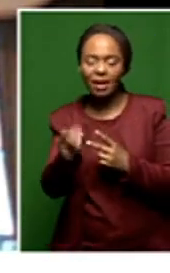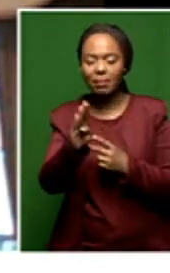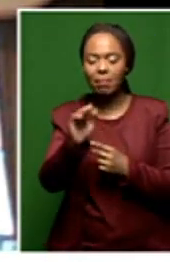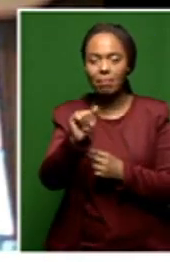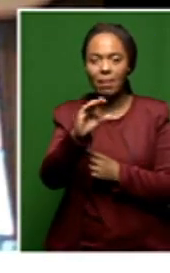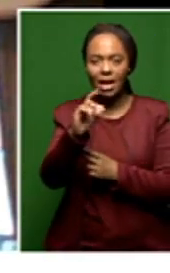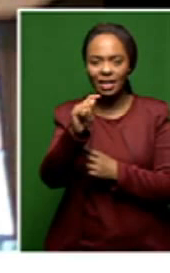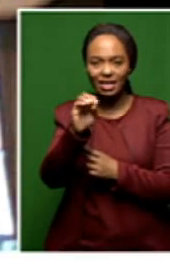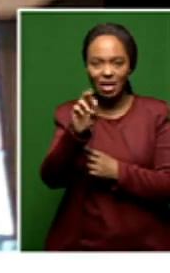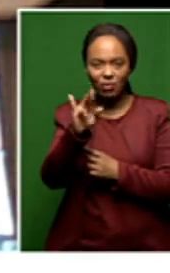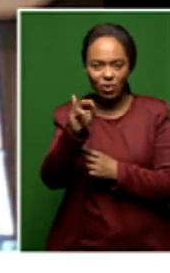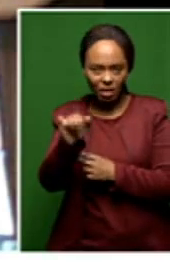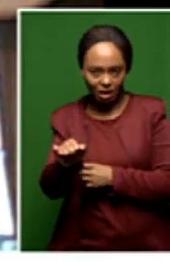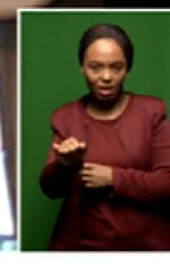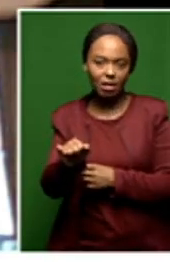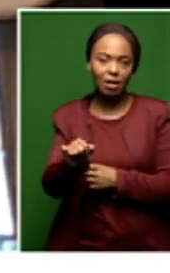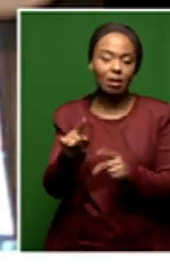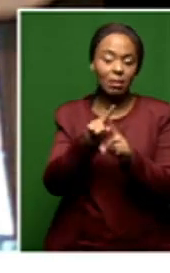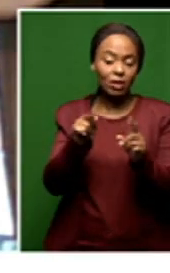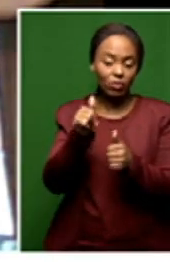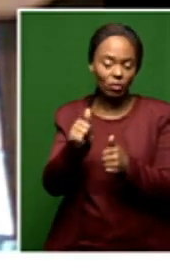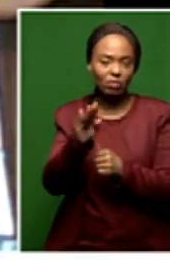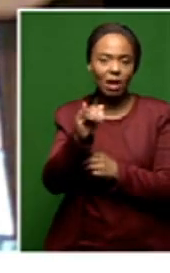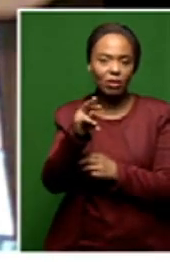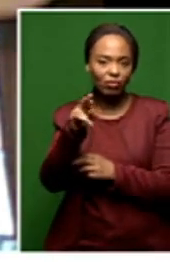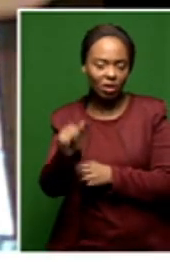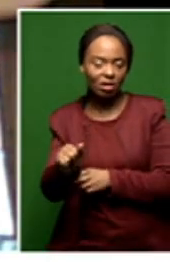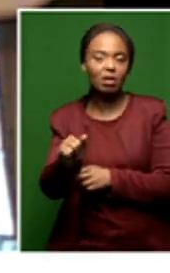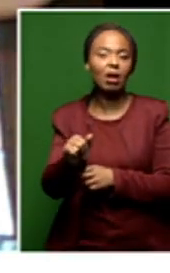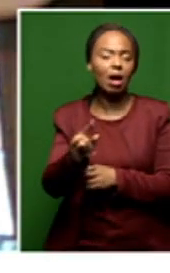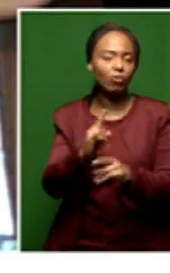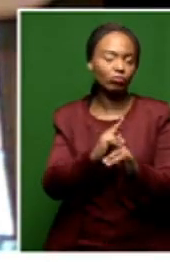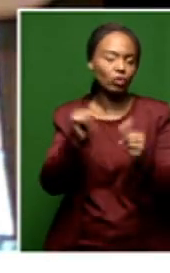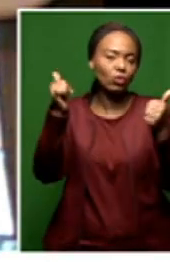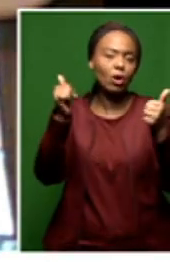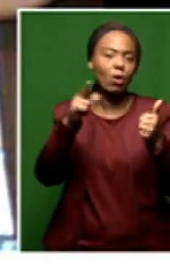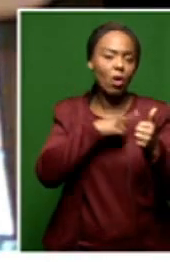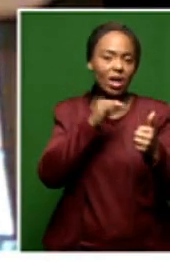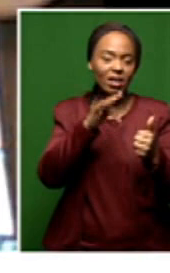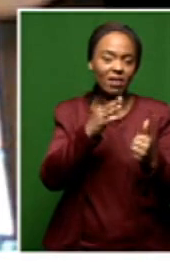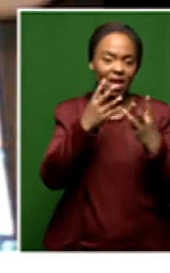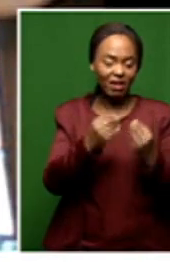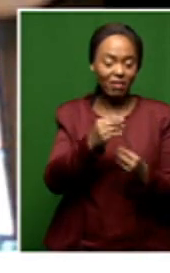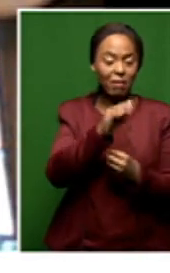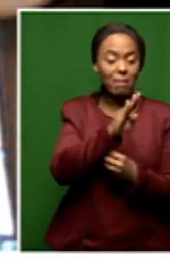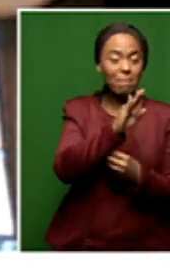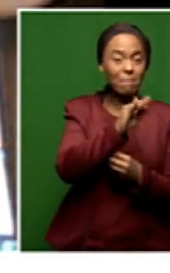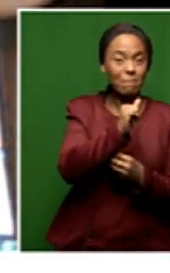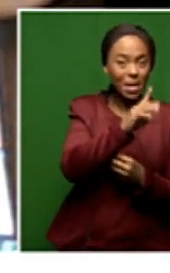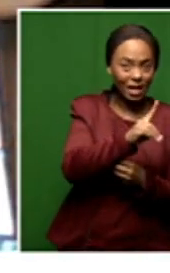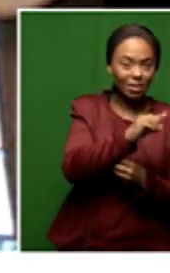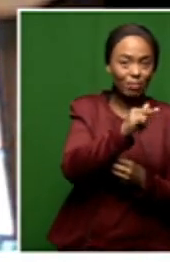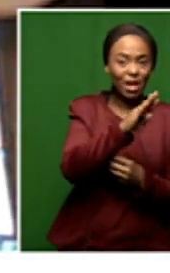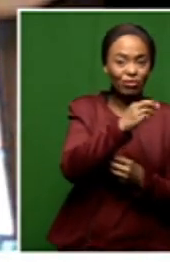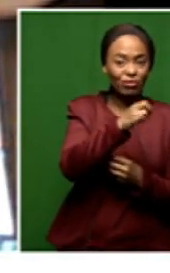good bacteria are winning. Otherwise, the human race would have died off by now. But unfortunately, with the development of antibiotics, which were